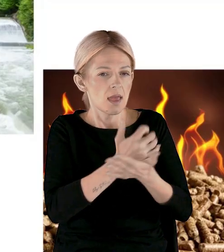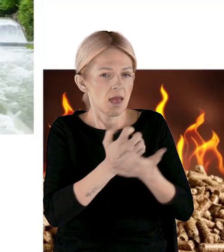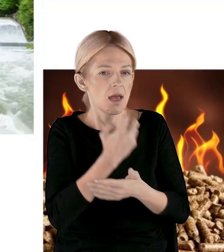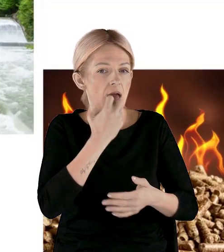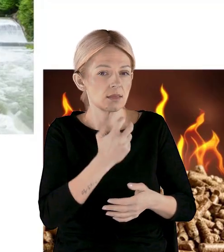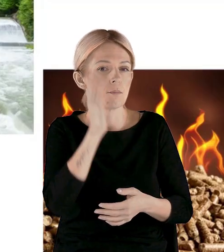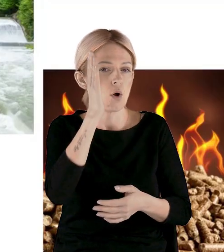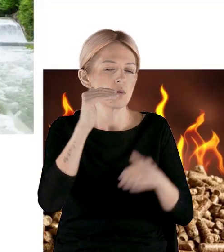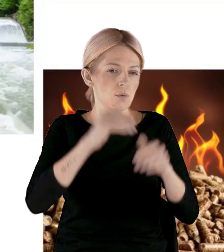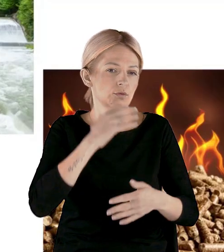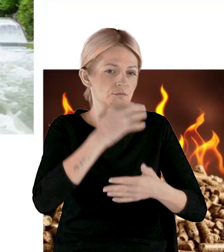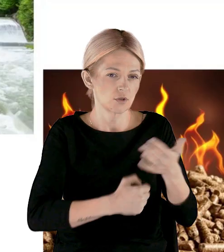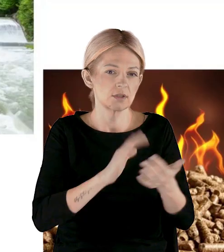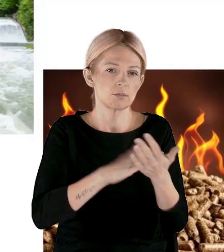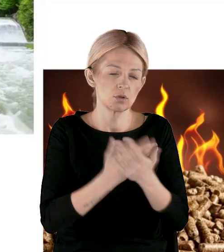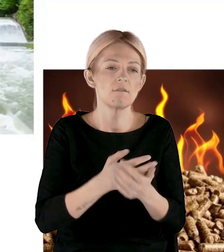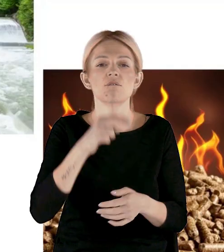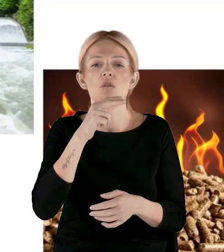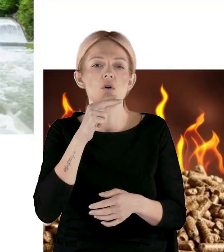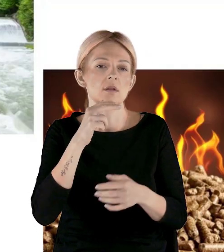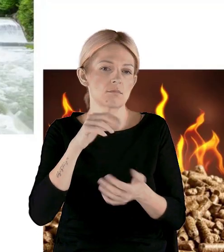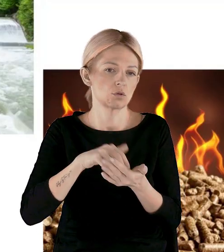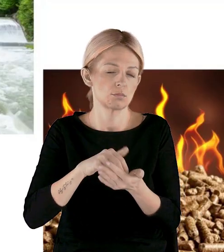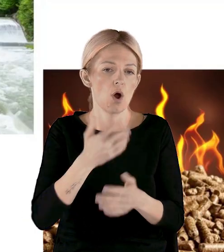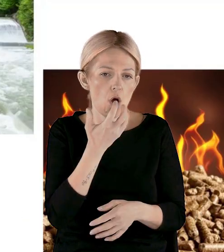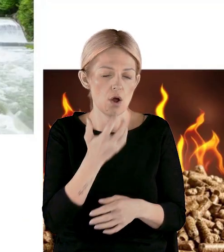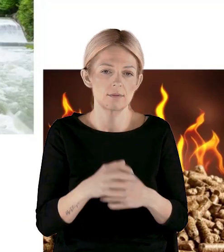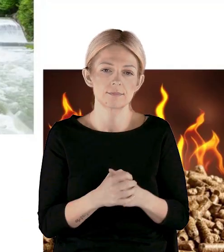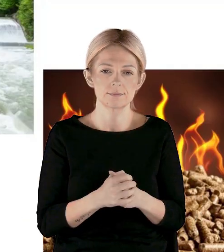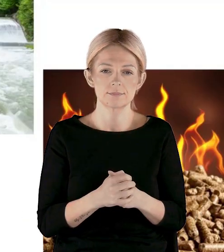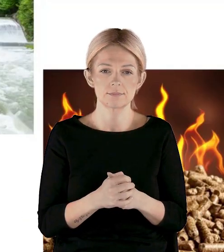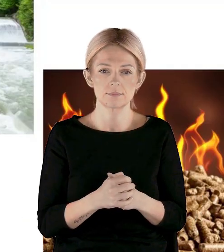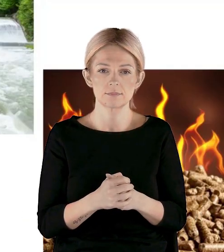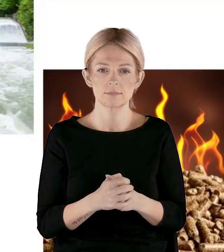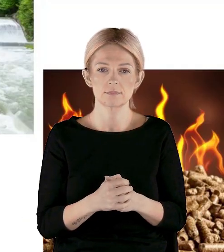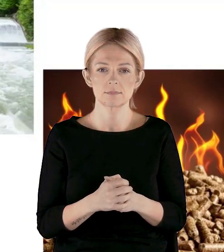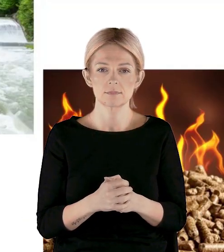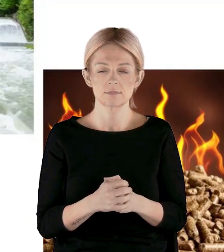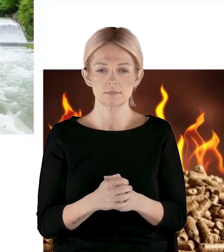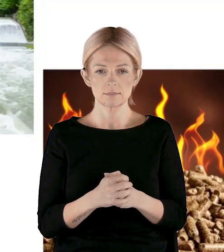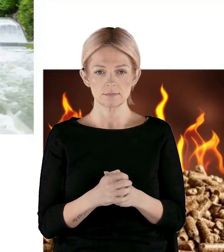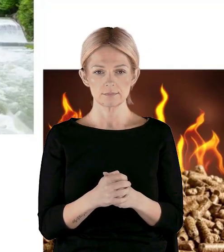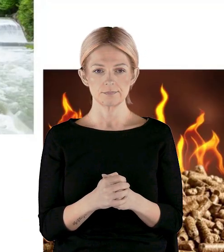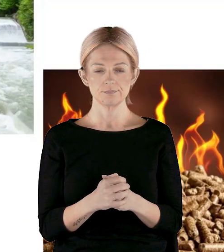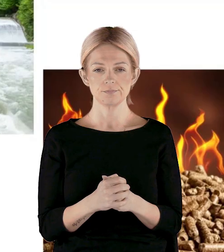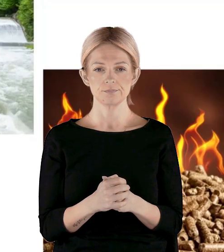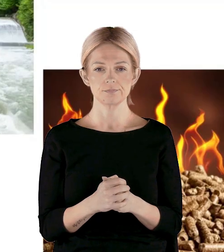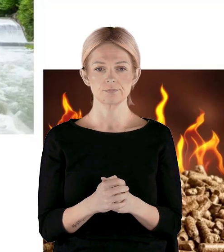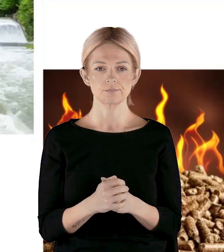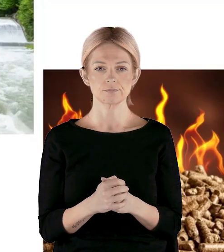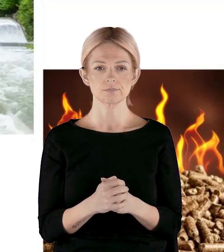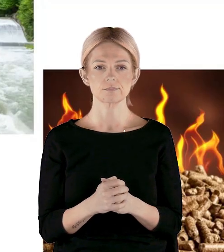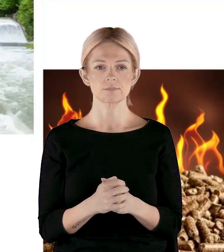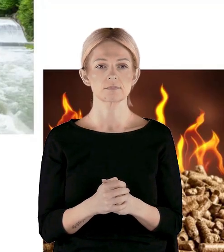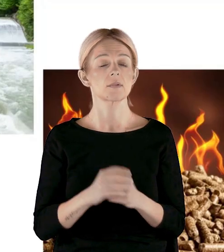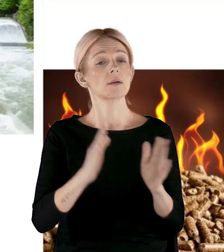Then we have wind energy that uses turbines to turn wind into power. Then we